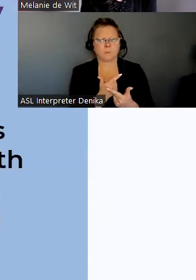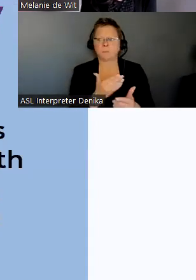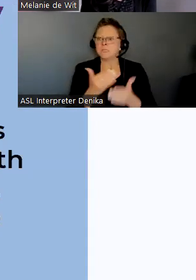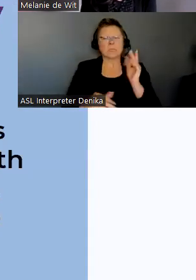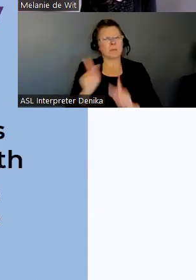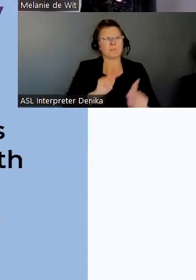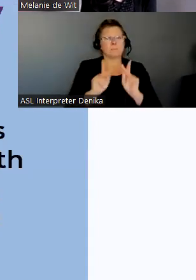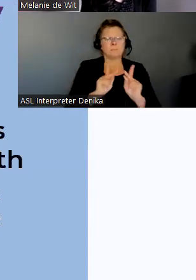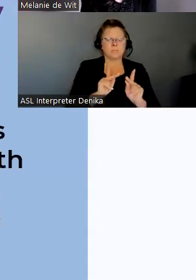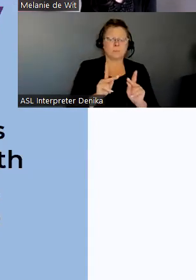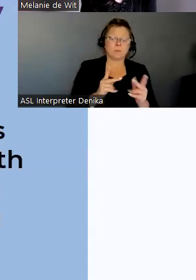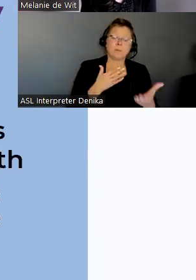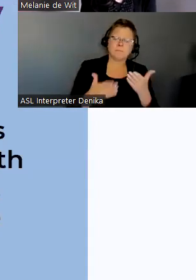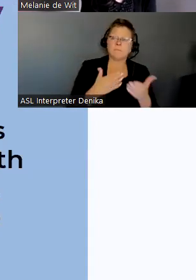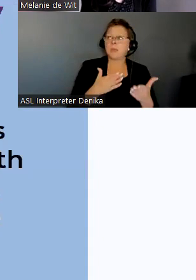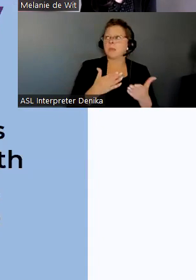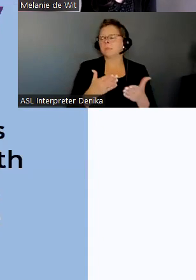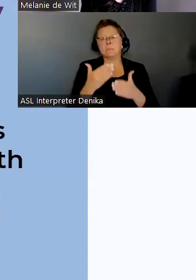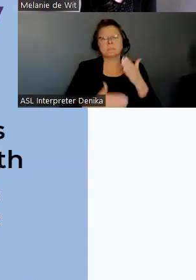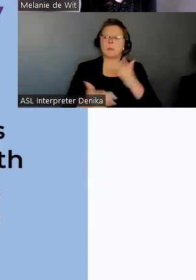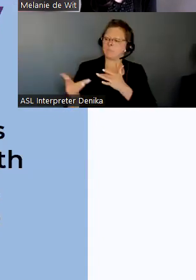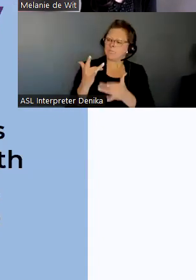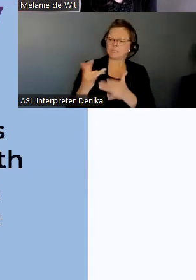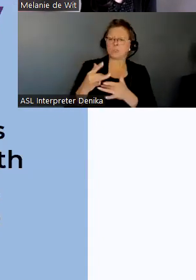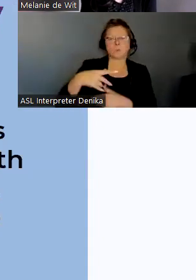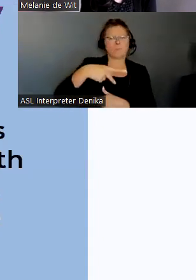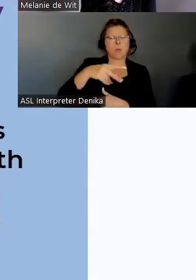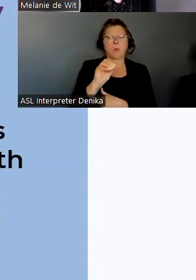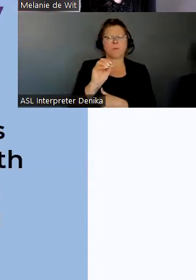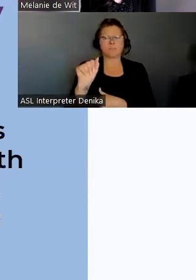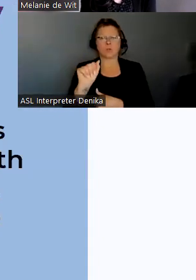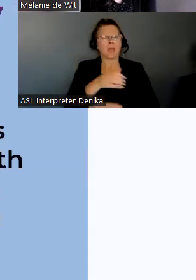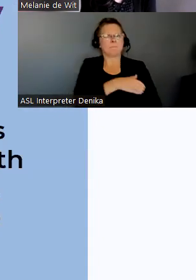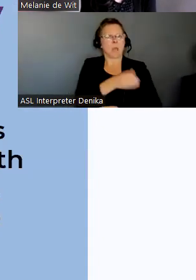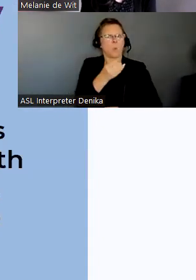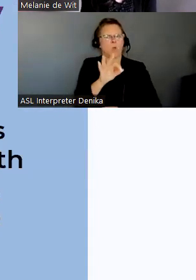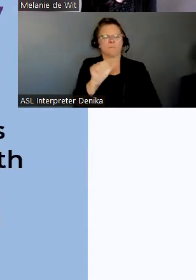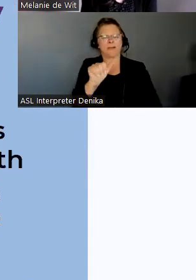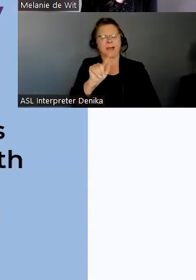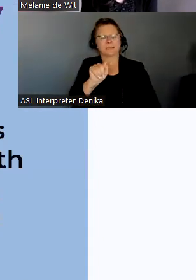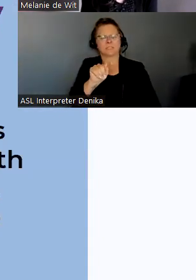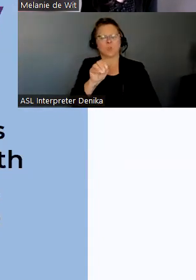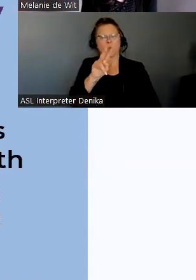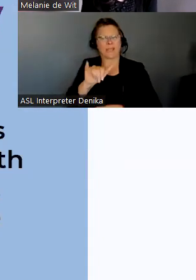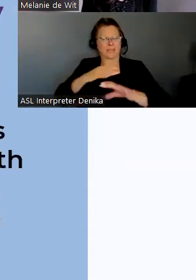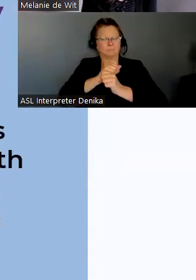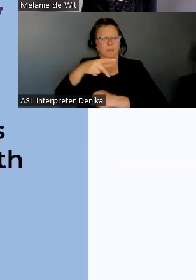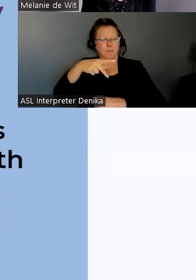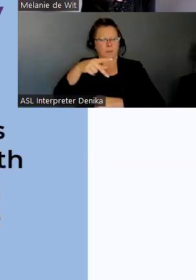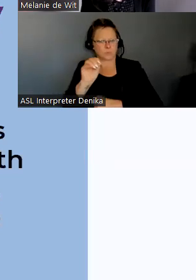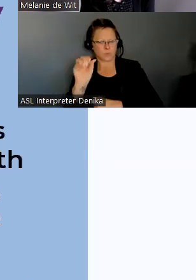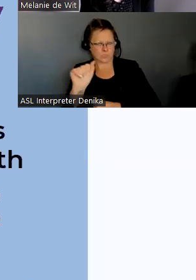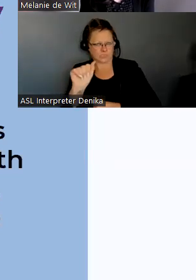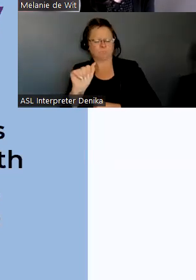having experiences of issues dealing with powers of attorney. We are more than welcome to have